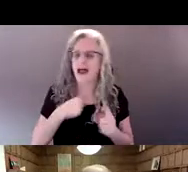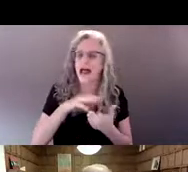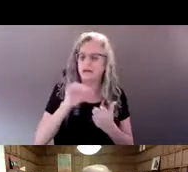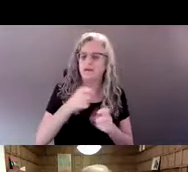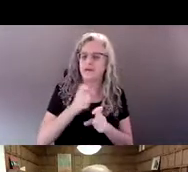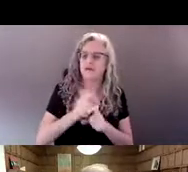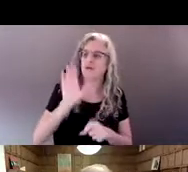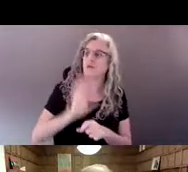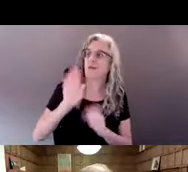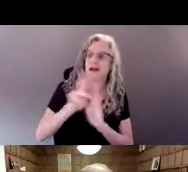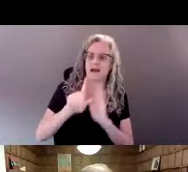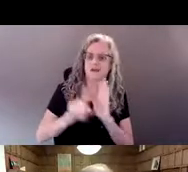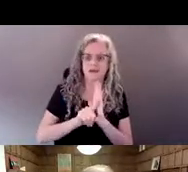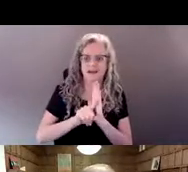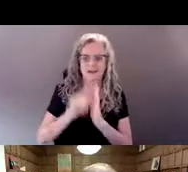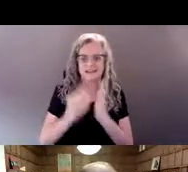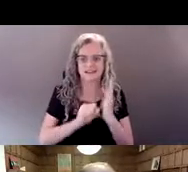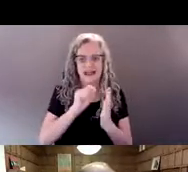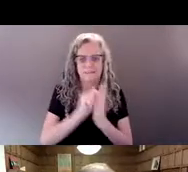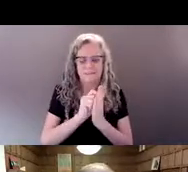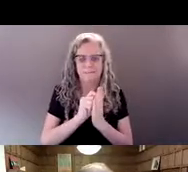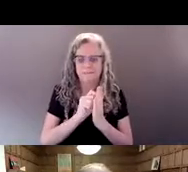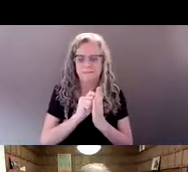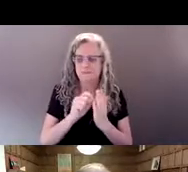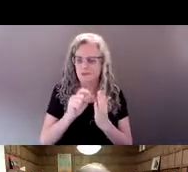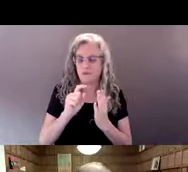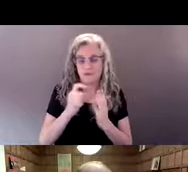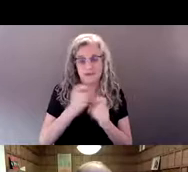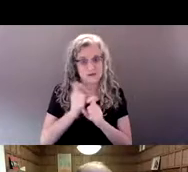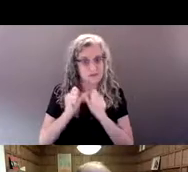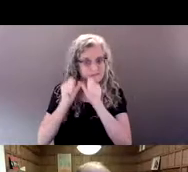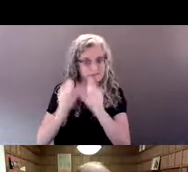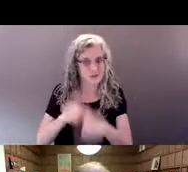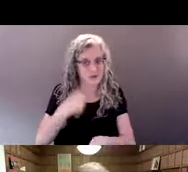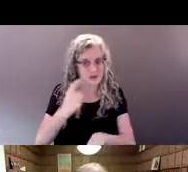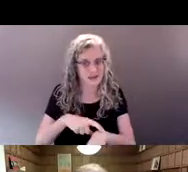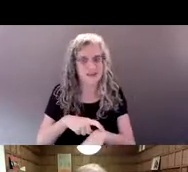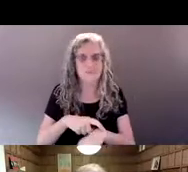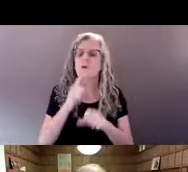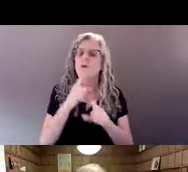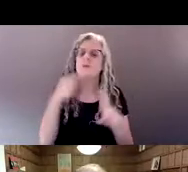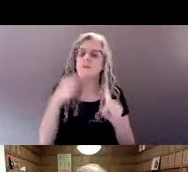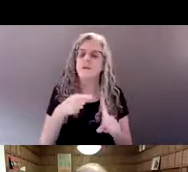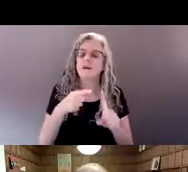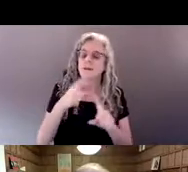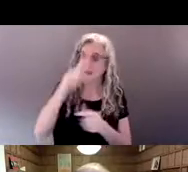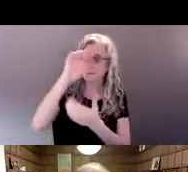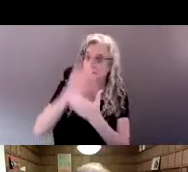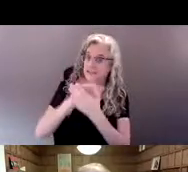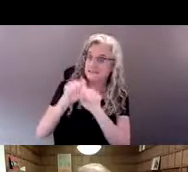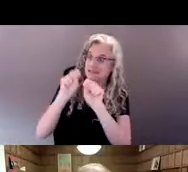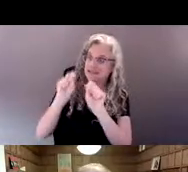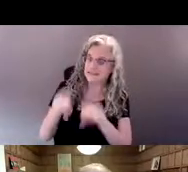how influential it's been. Her important point in telling this joke was that ideology must make